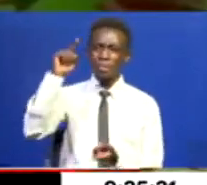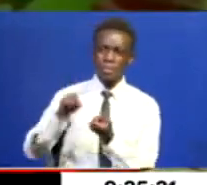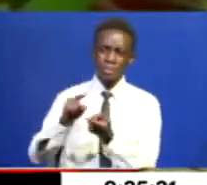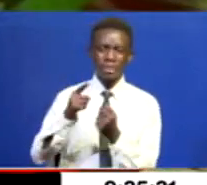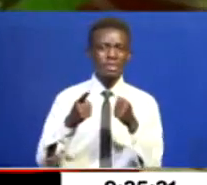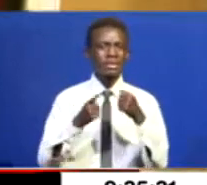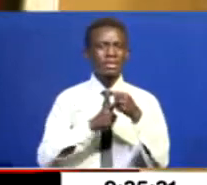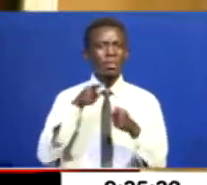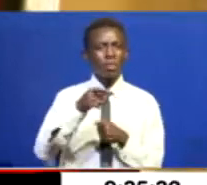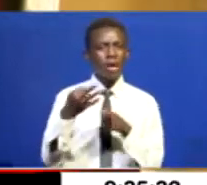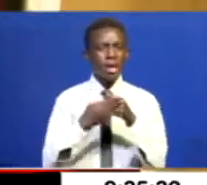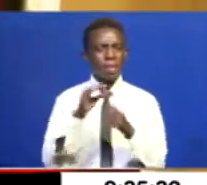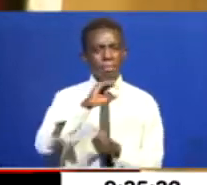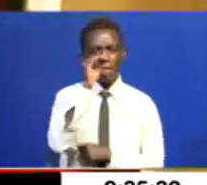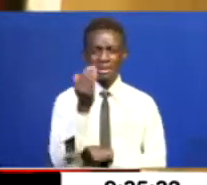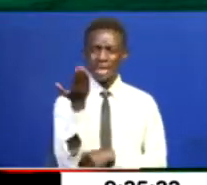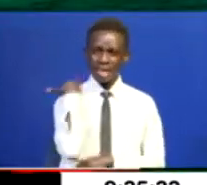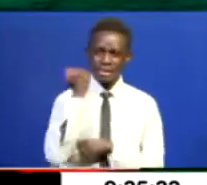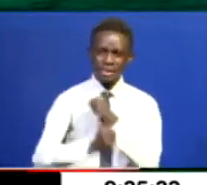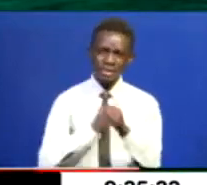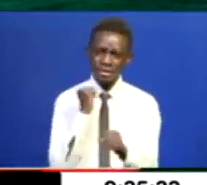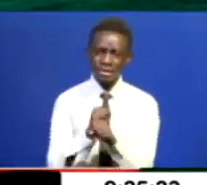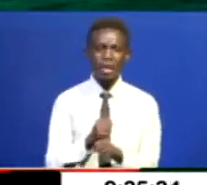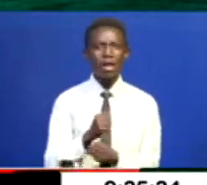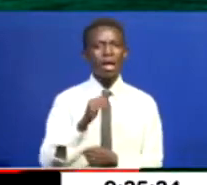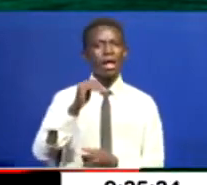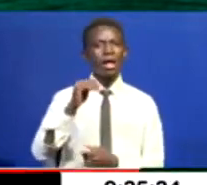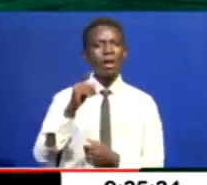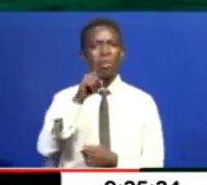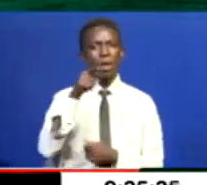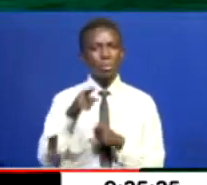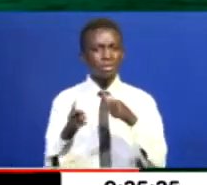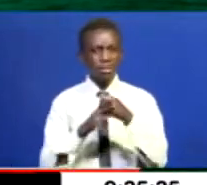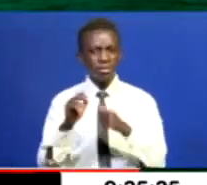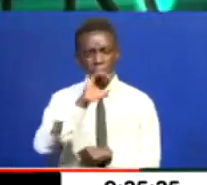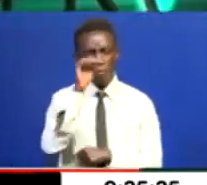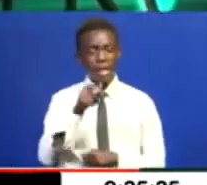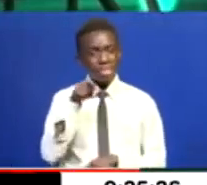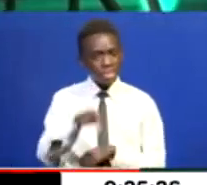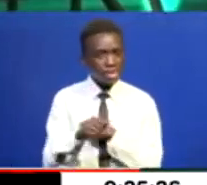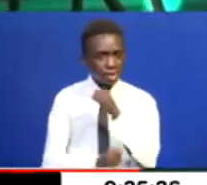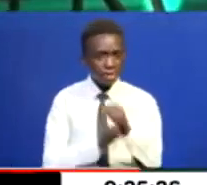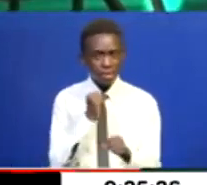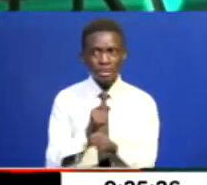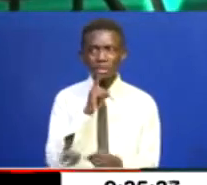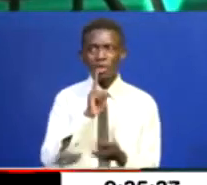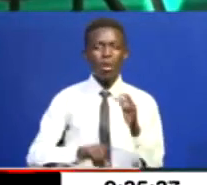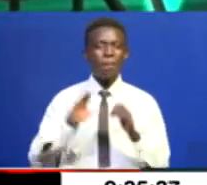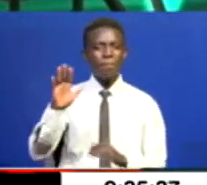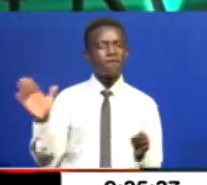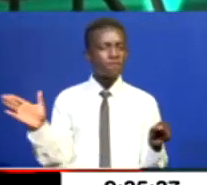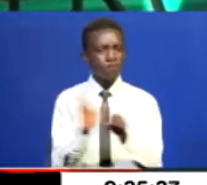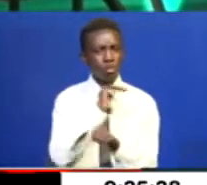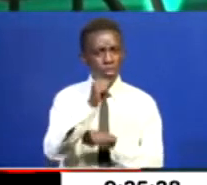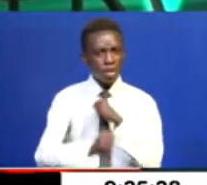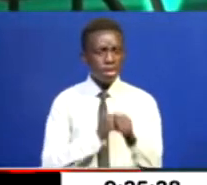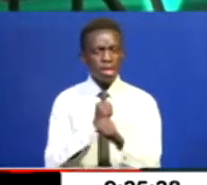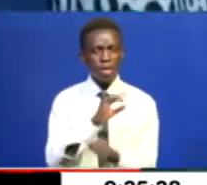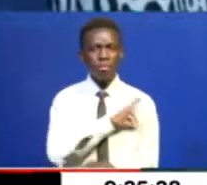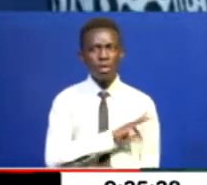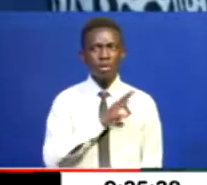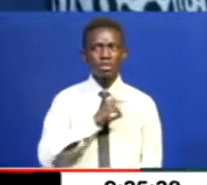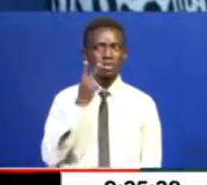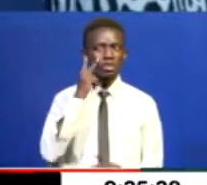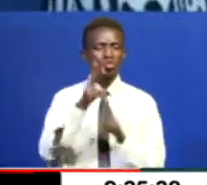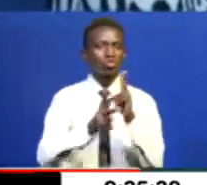6.8%. Last year, it reduced 1.7%. And this year, the telco says its full-year profit is down